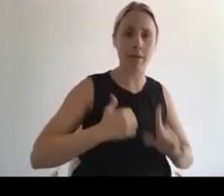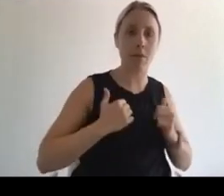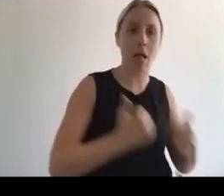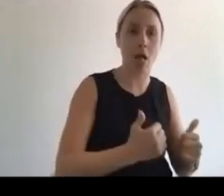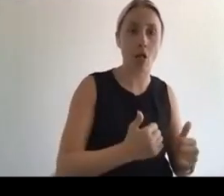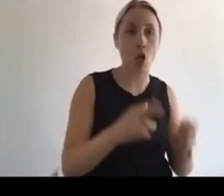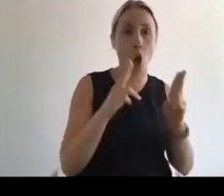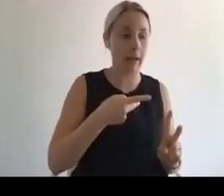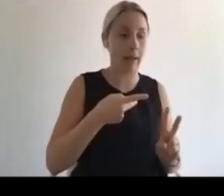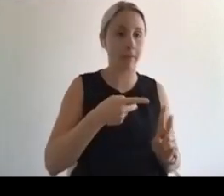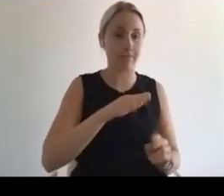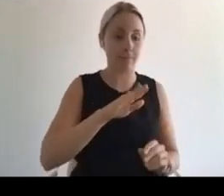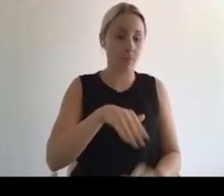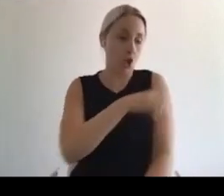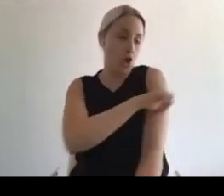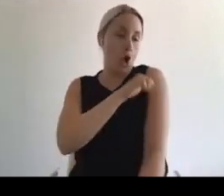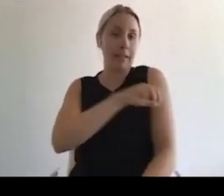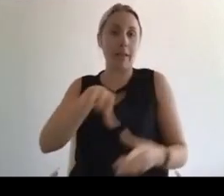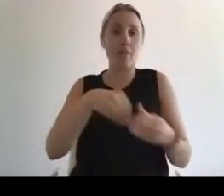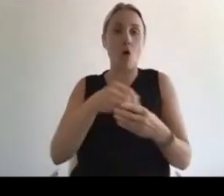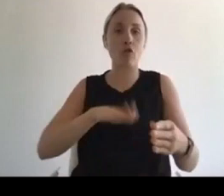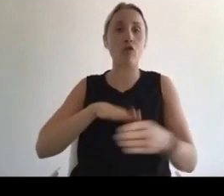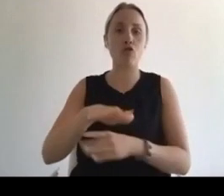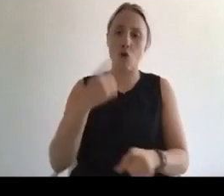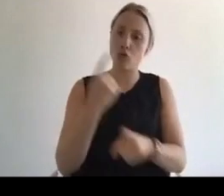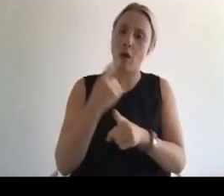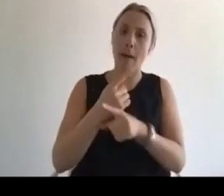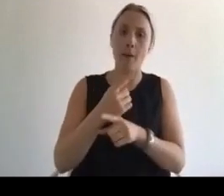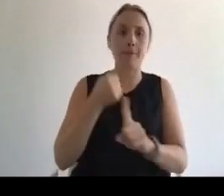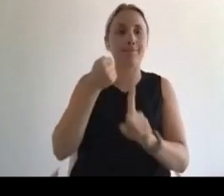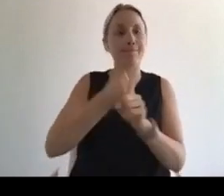future. So please read the report. There's a lot